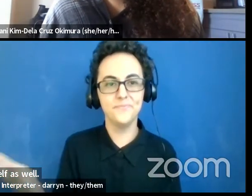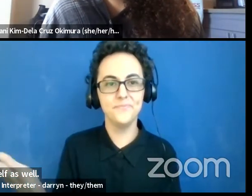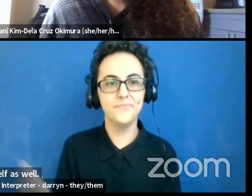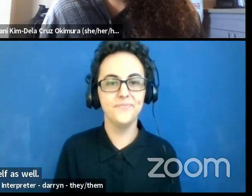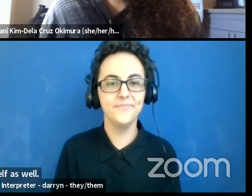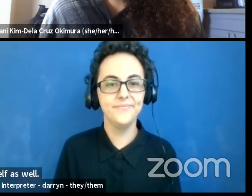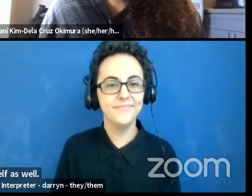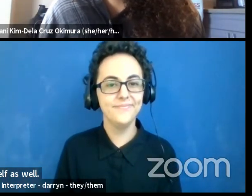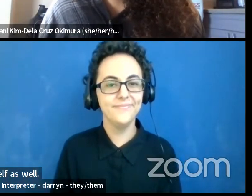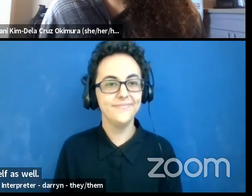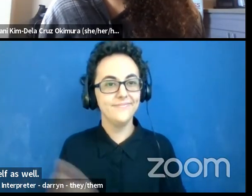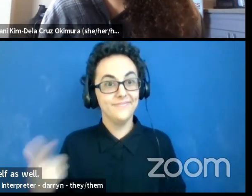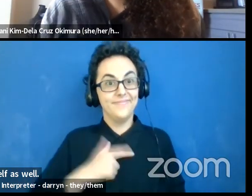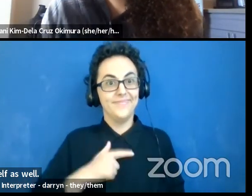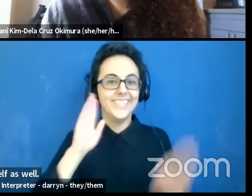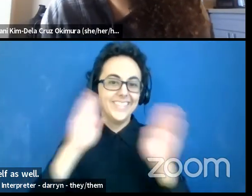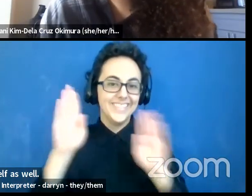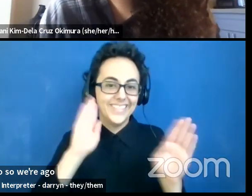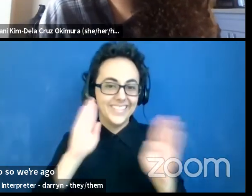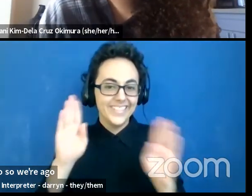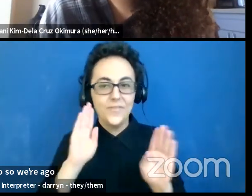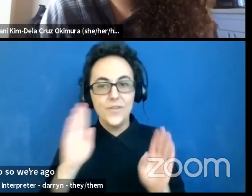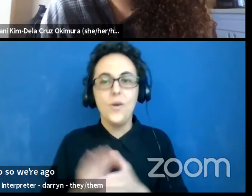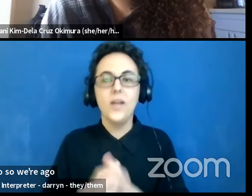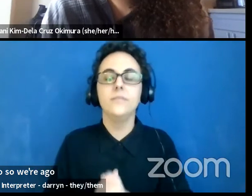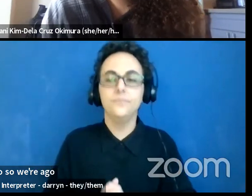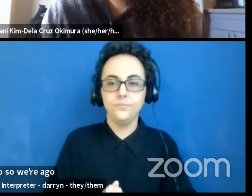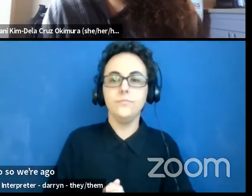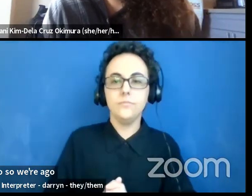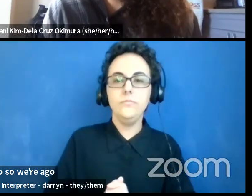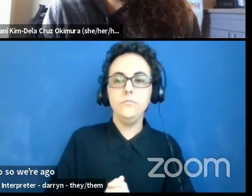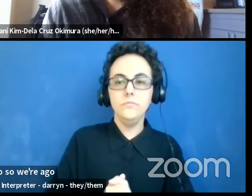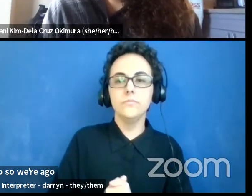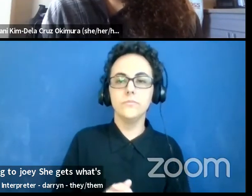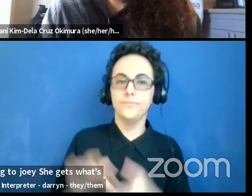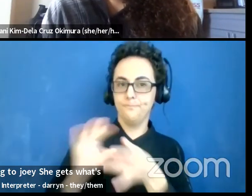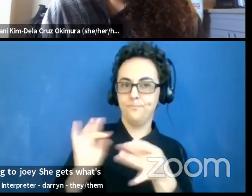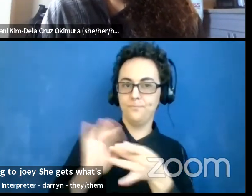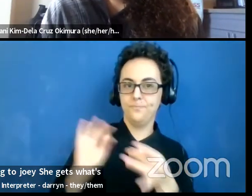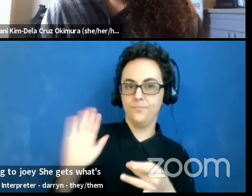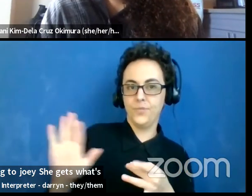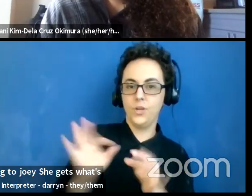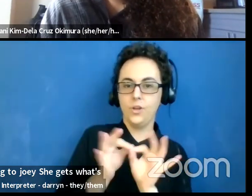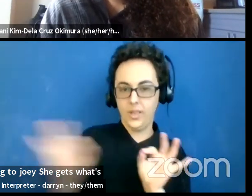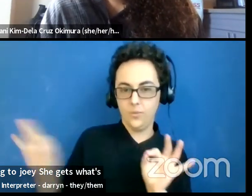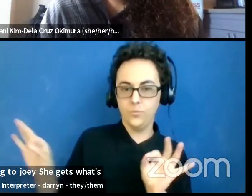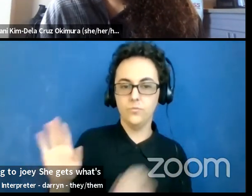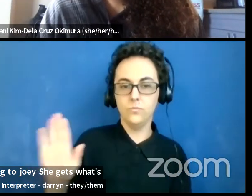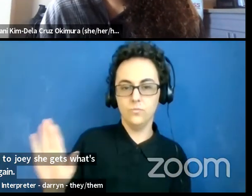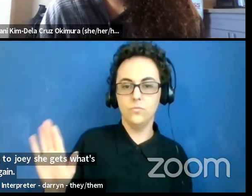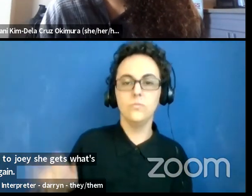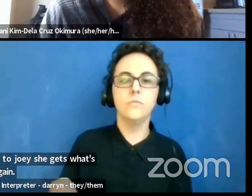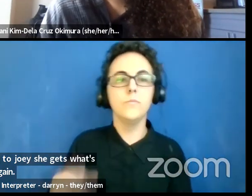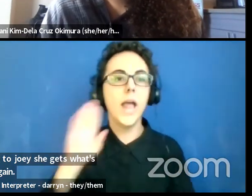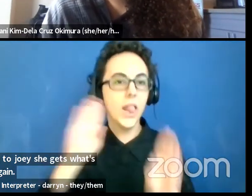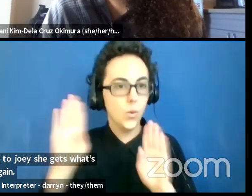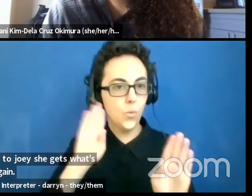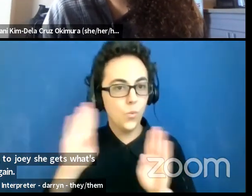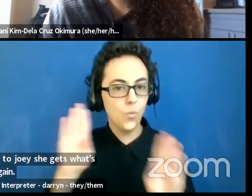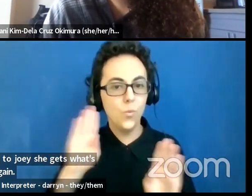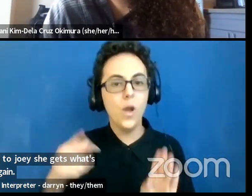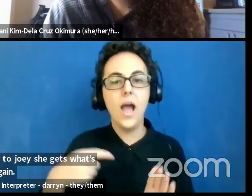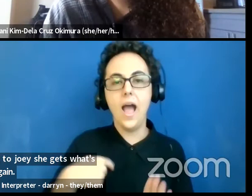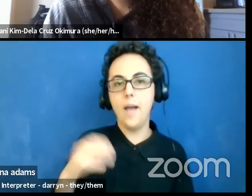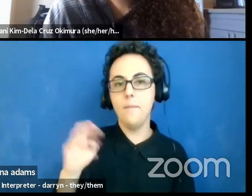Hi everyone. Seigo Sabuego. Gwenji Jamis Yugyats Watskalelege. Hello, I am